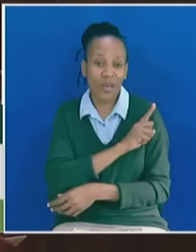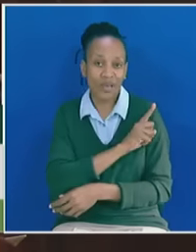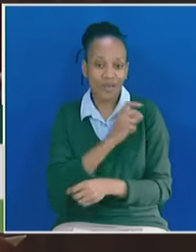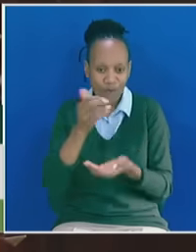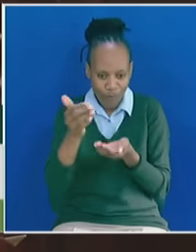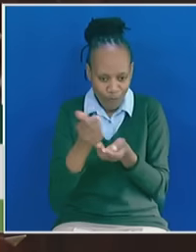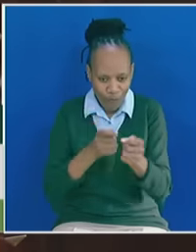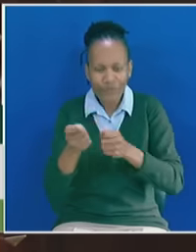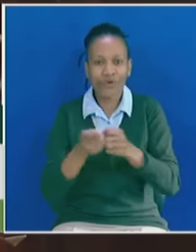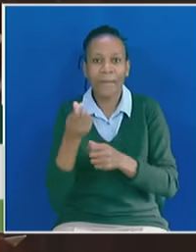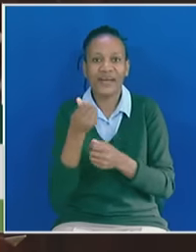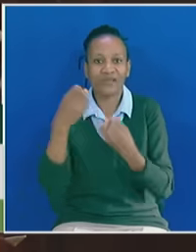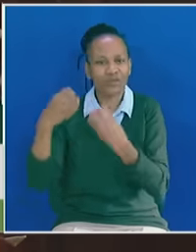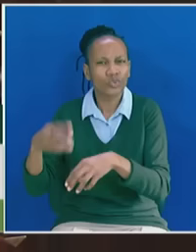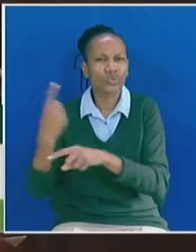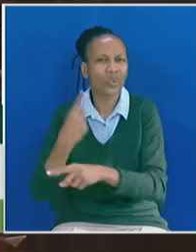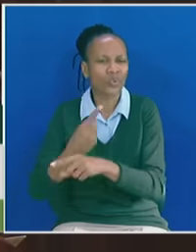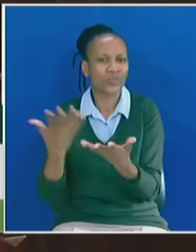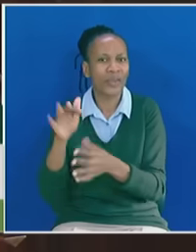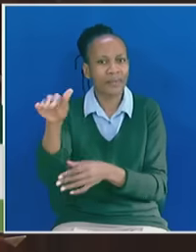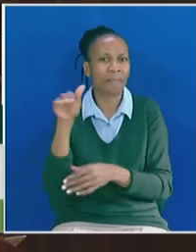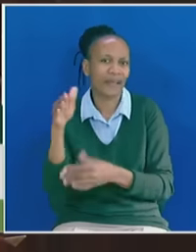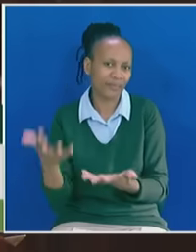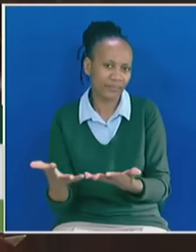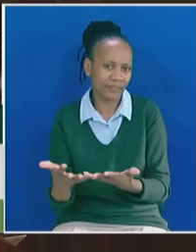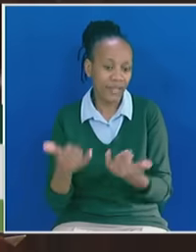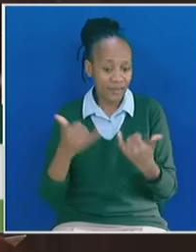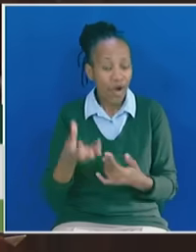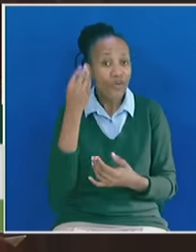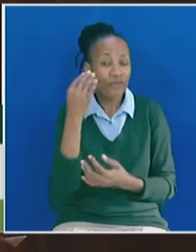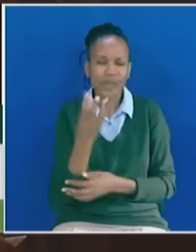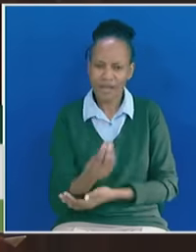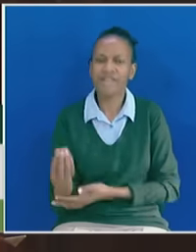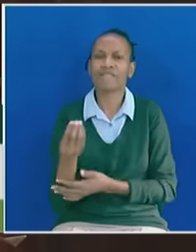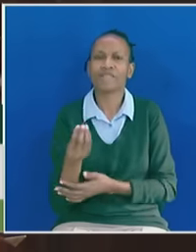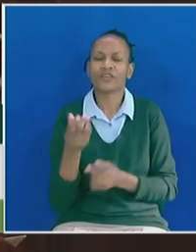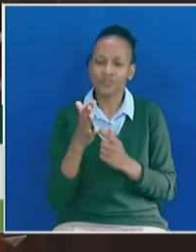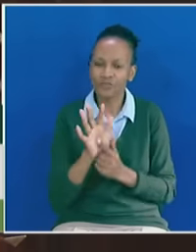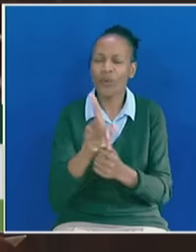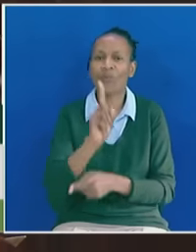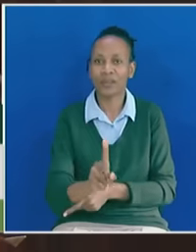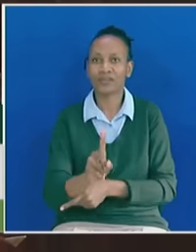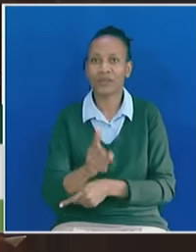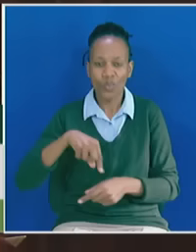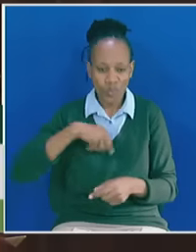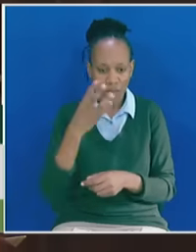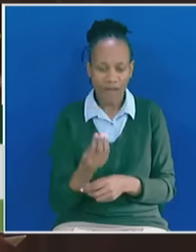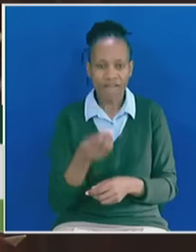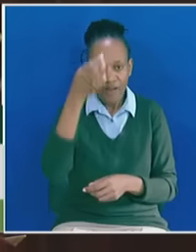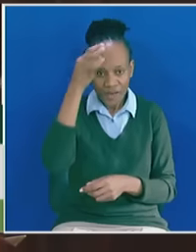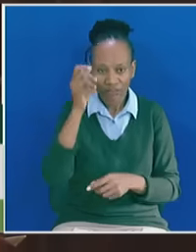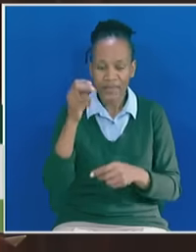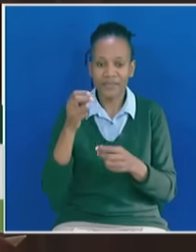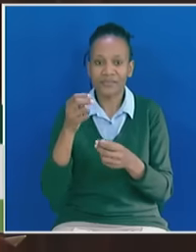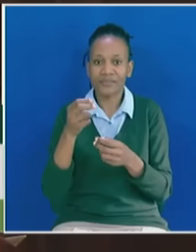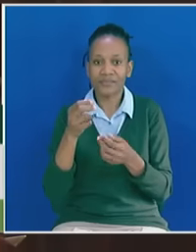we lose through our banking systems. We have our critical information infrastructure policy in place. We have our government security